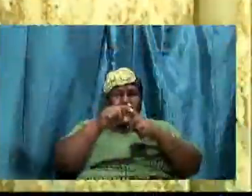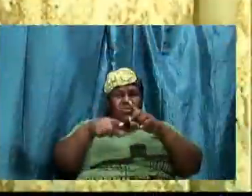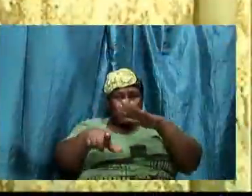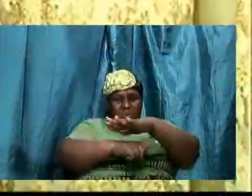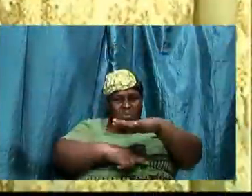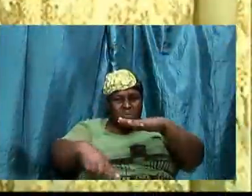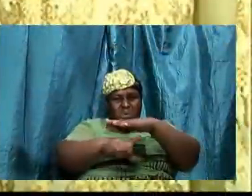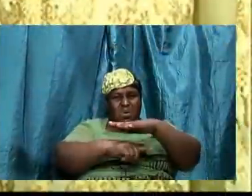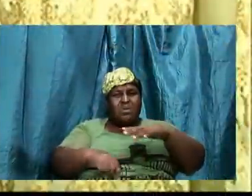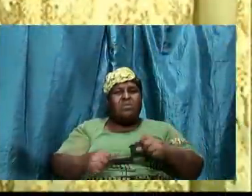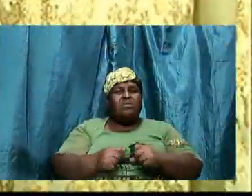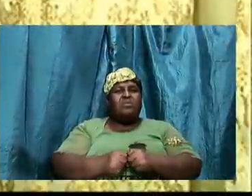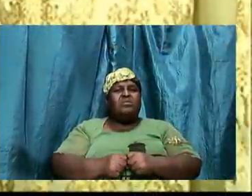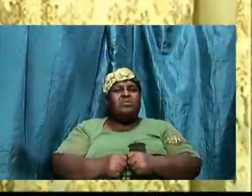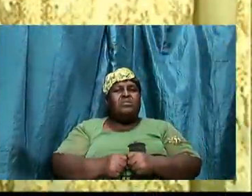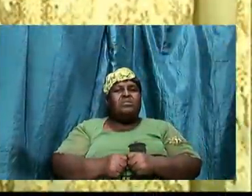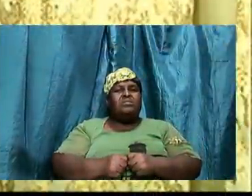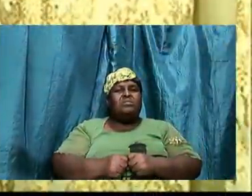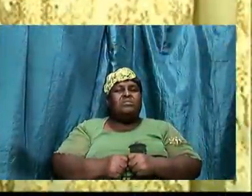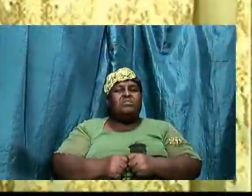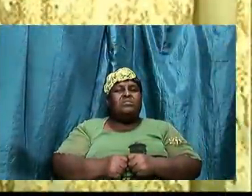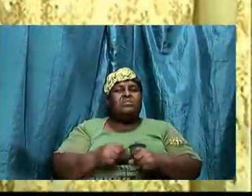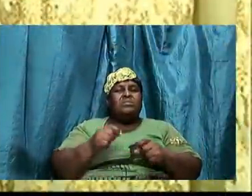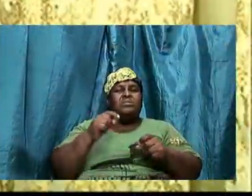means to lack.